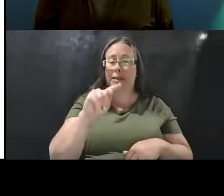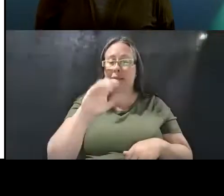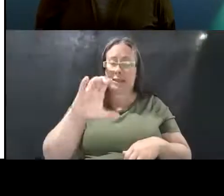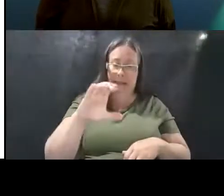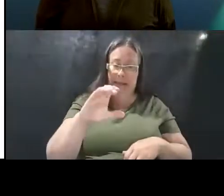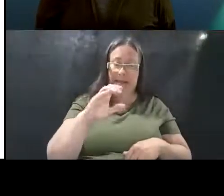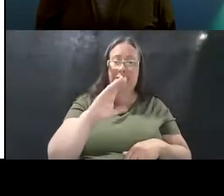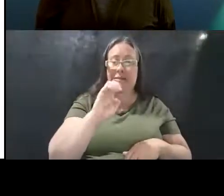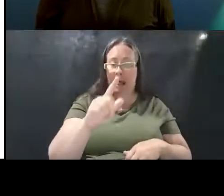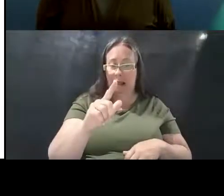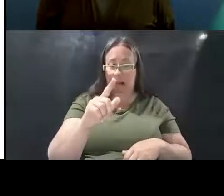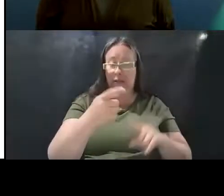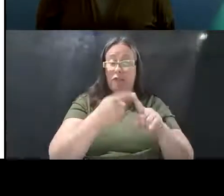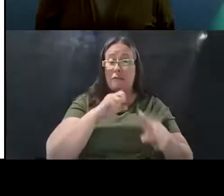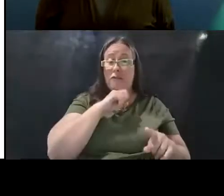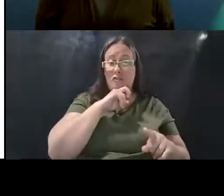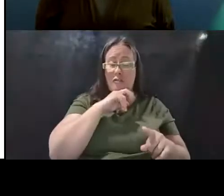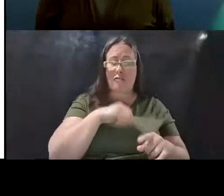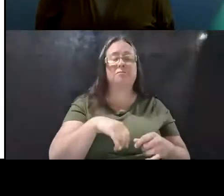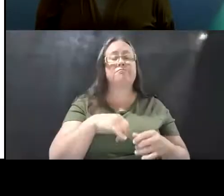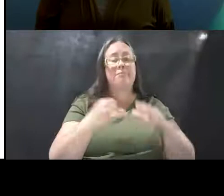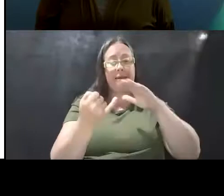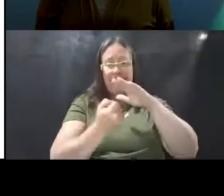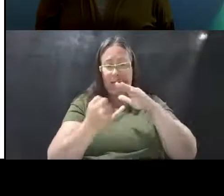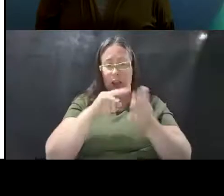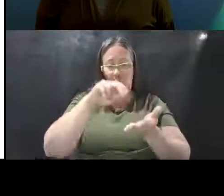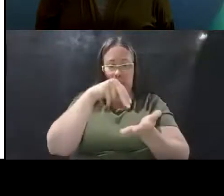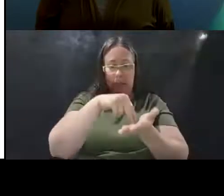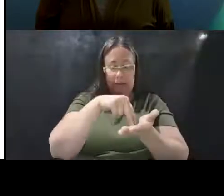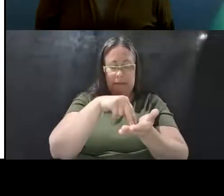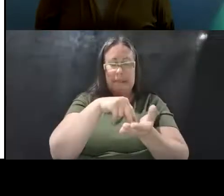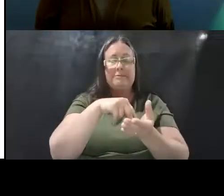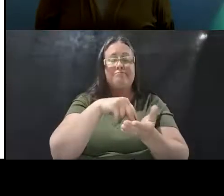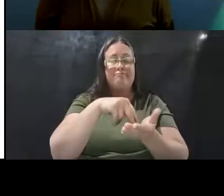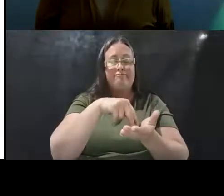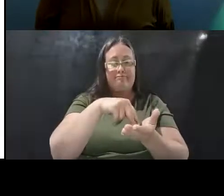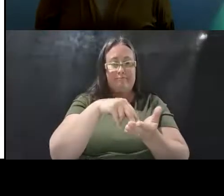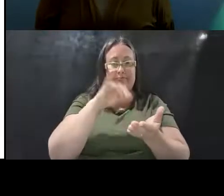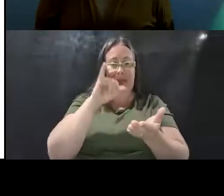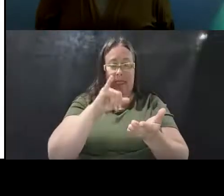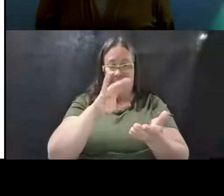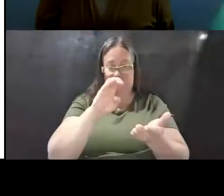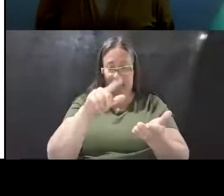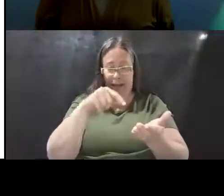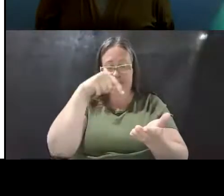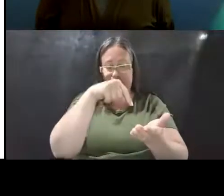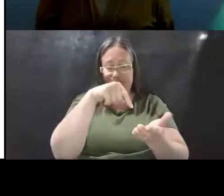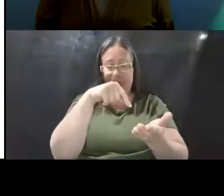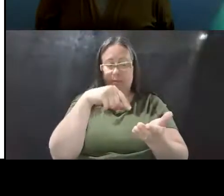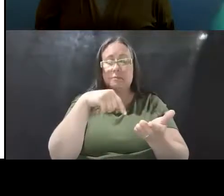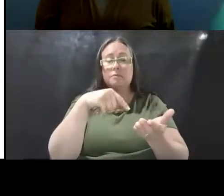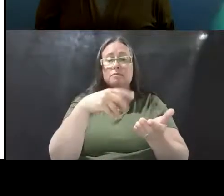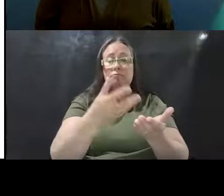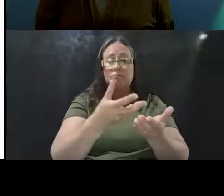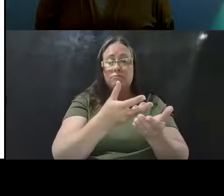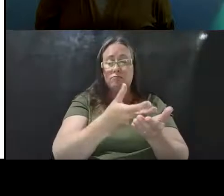skin, isolated the nucleus from that cell. He then